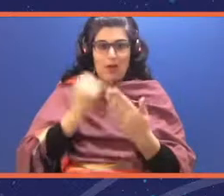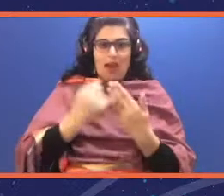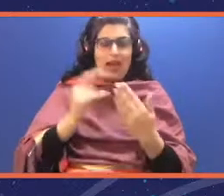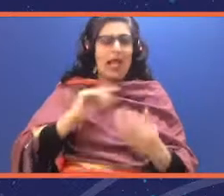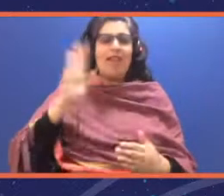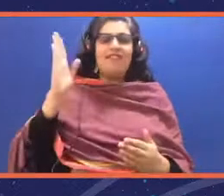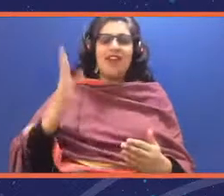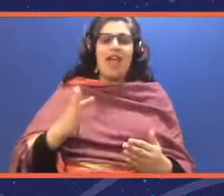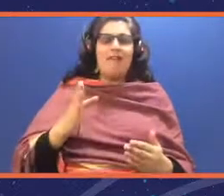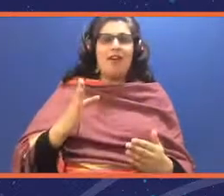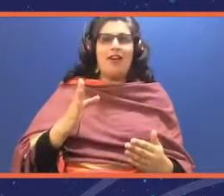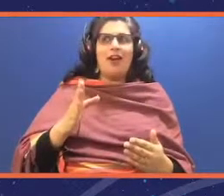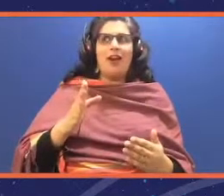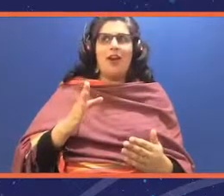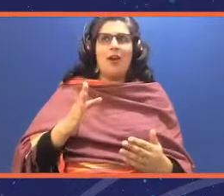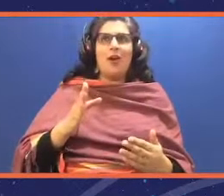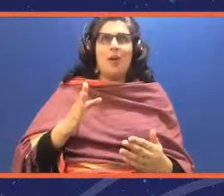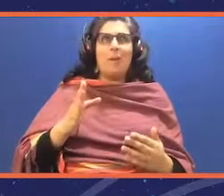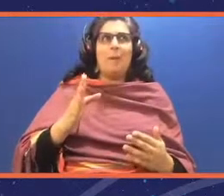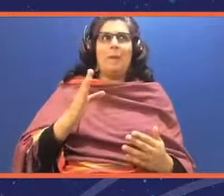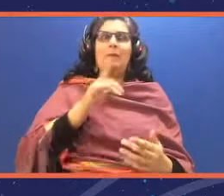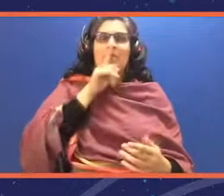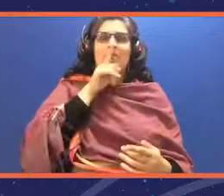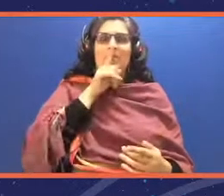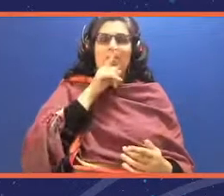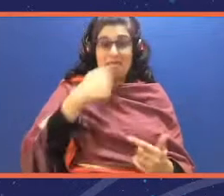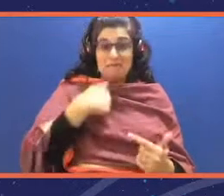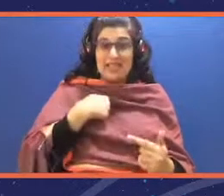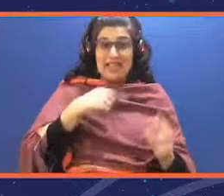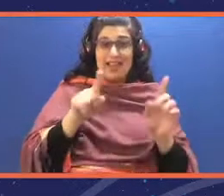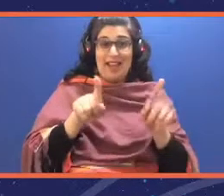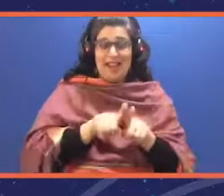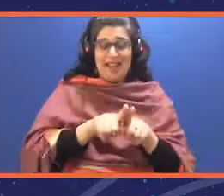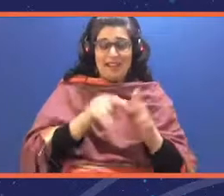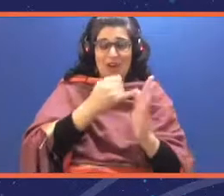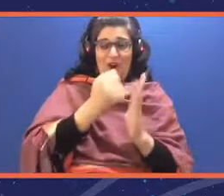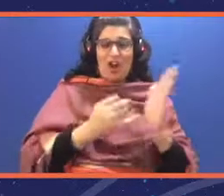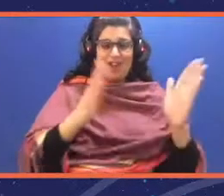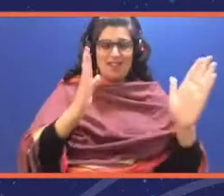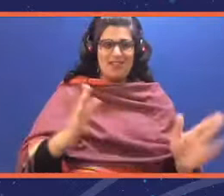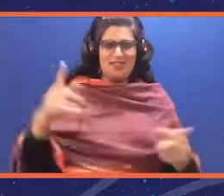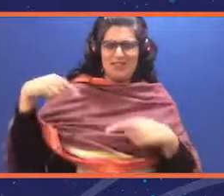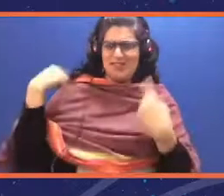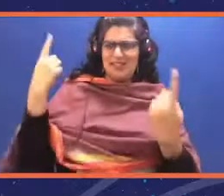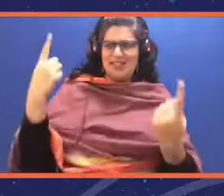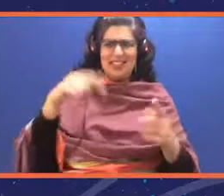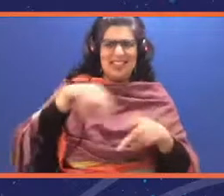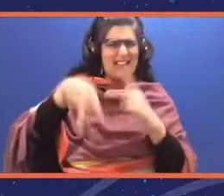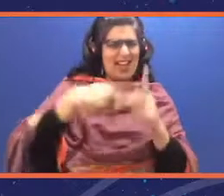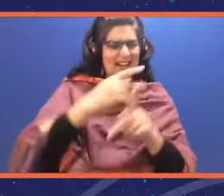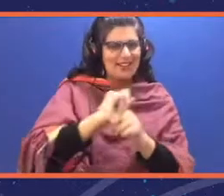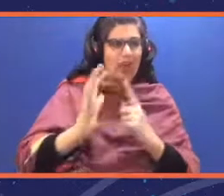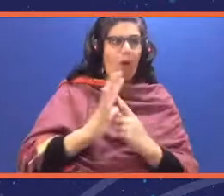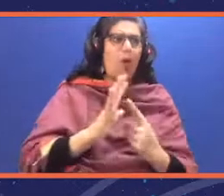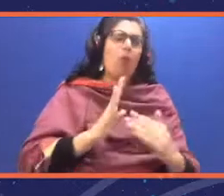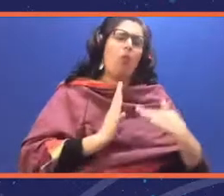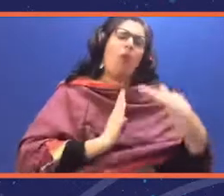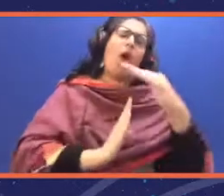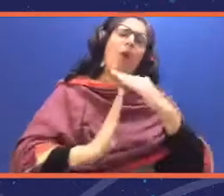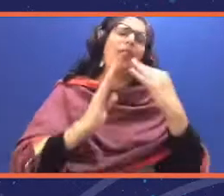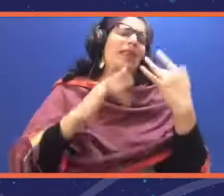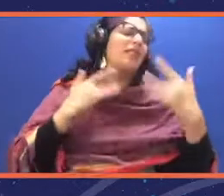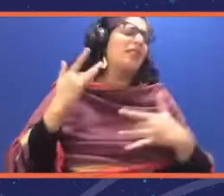before in this sort of setting. And it was really humbling and exciting to be in this